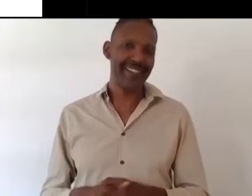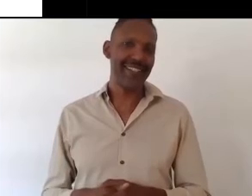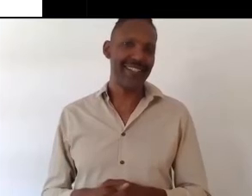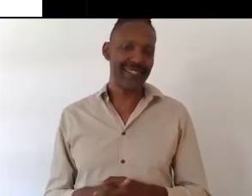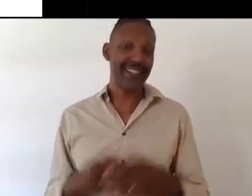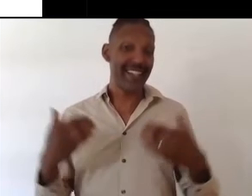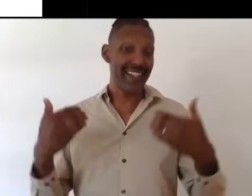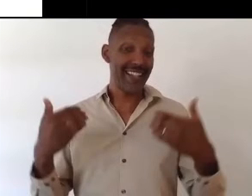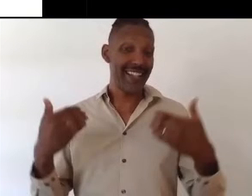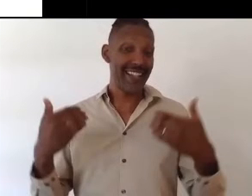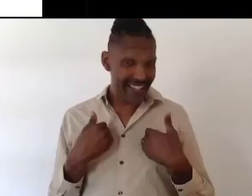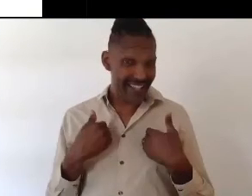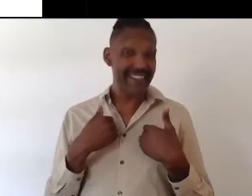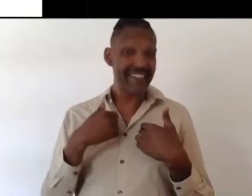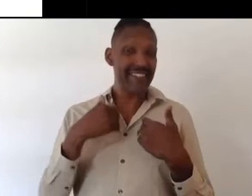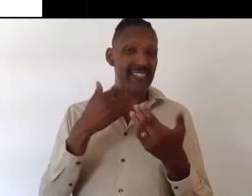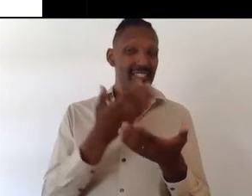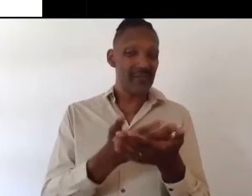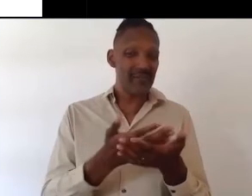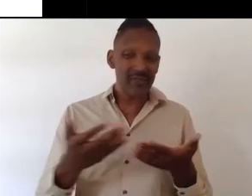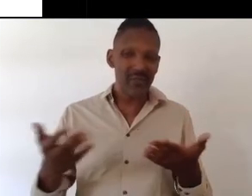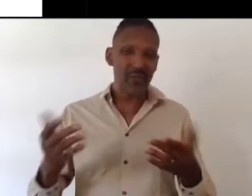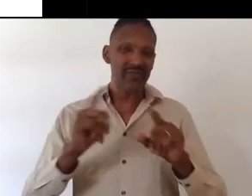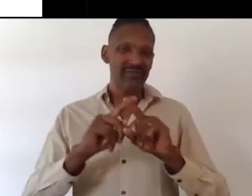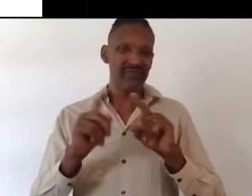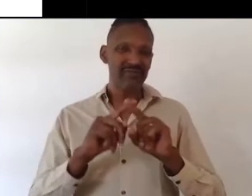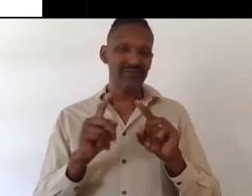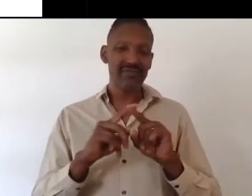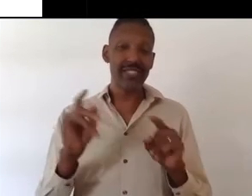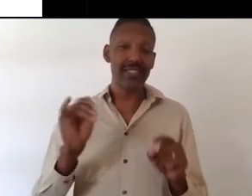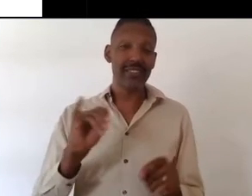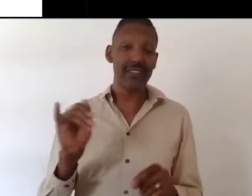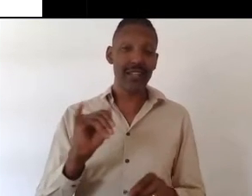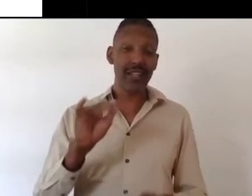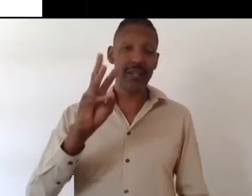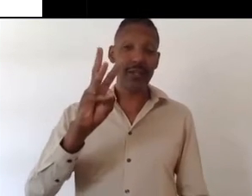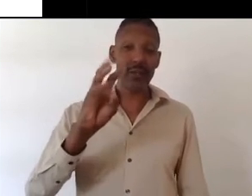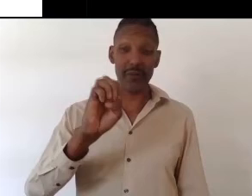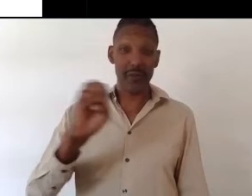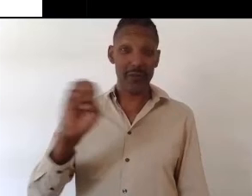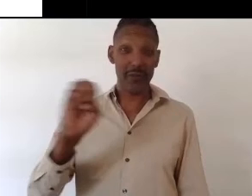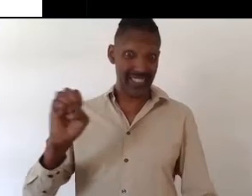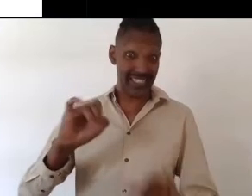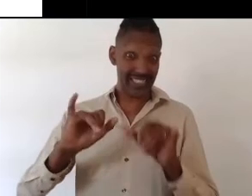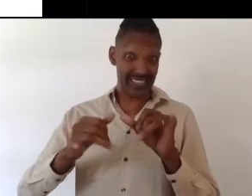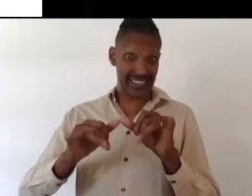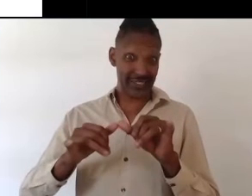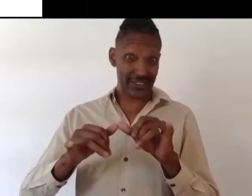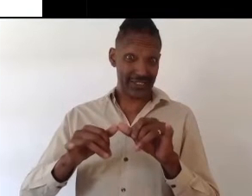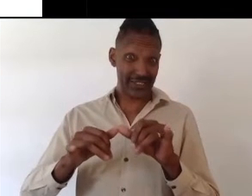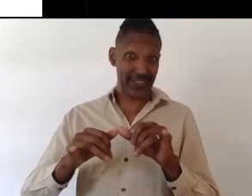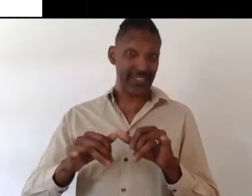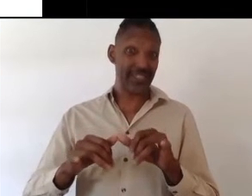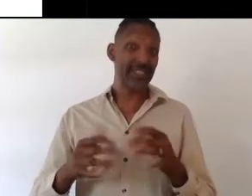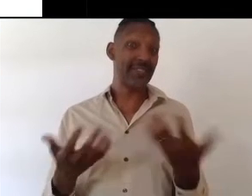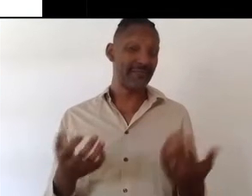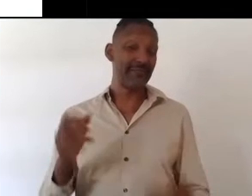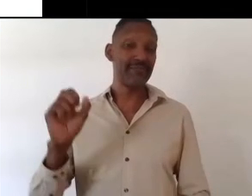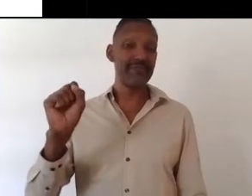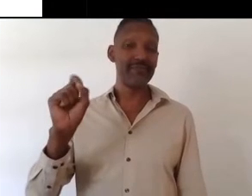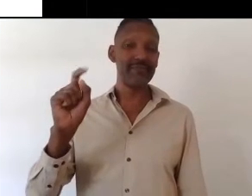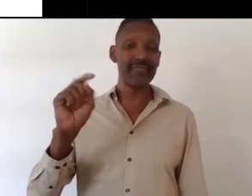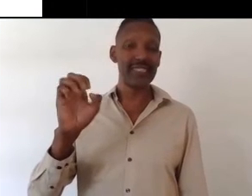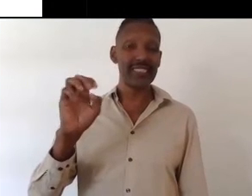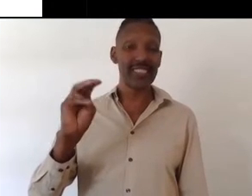educators. So look for those evidence-based resources as well. And then traditional classroom themes. So this picture